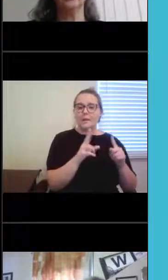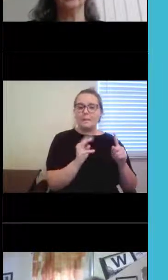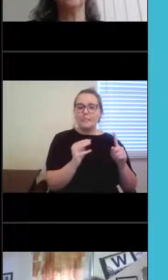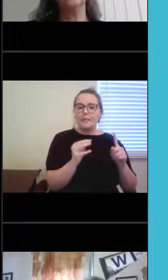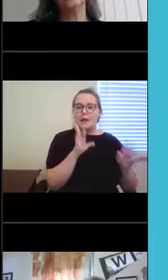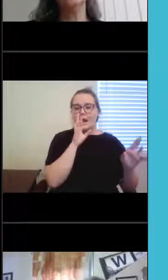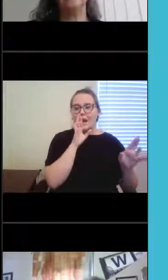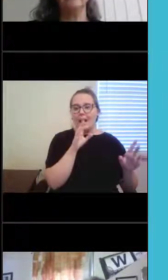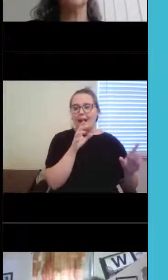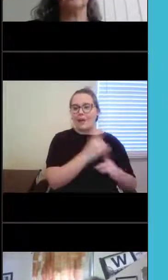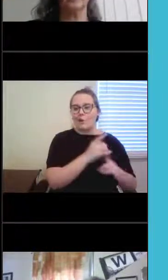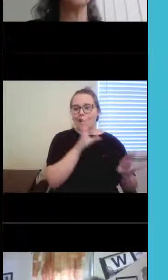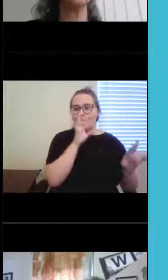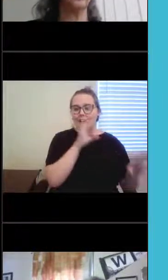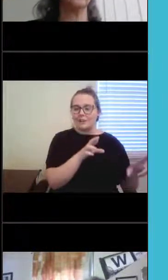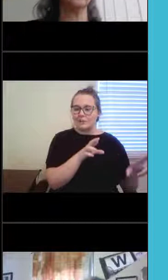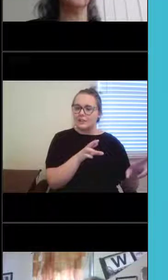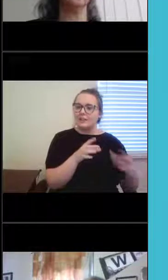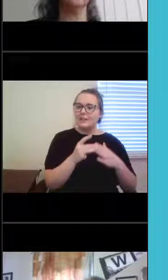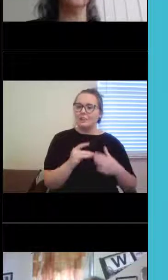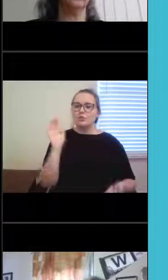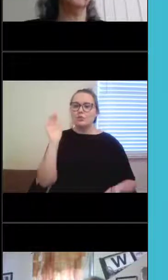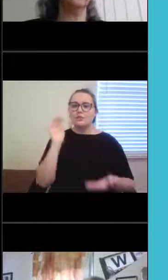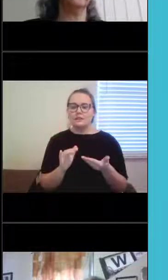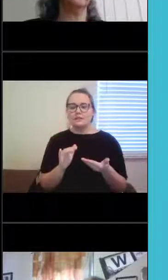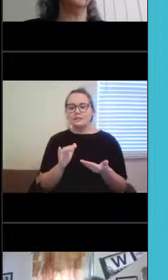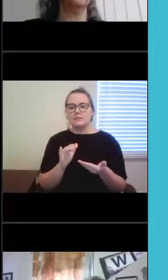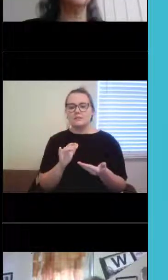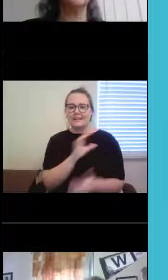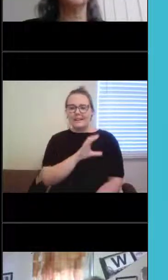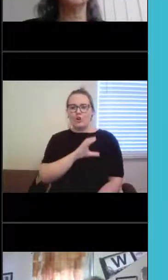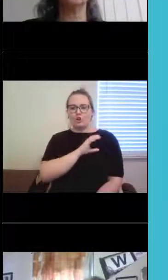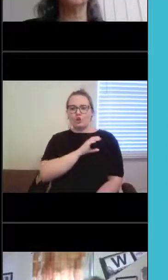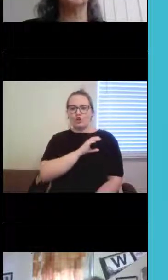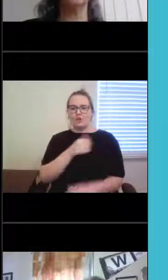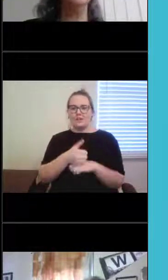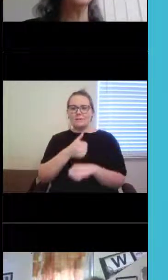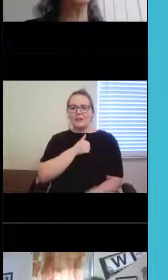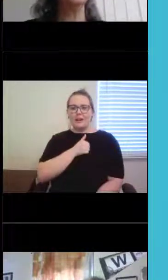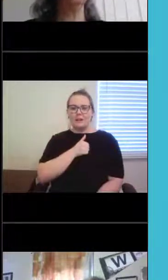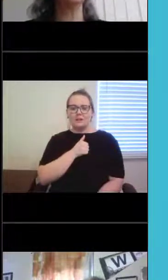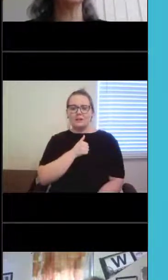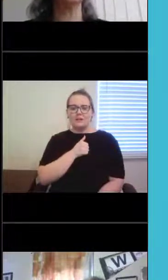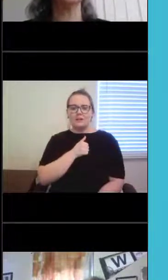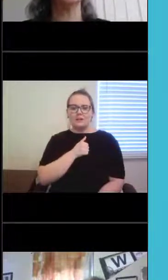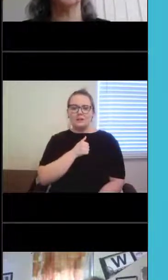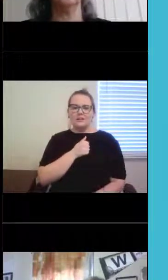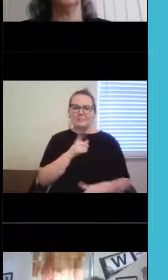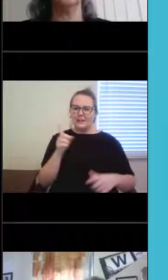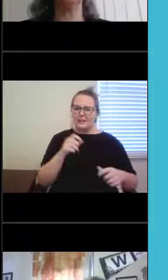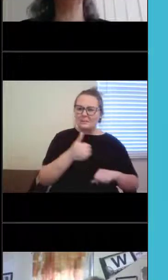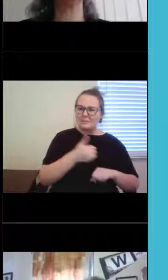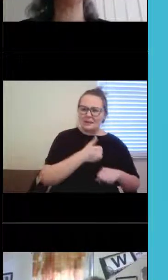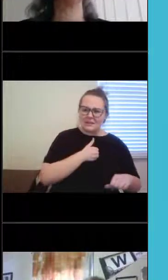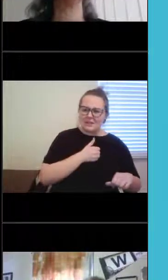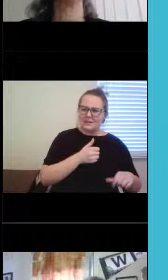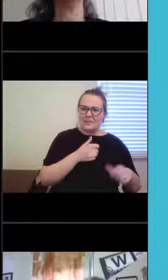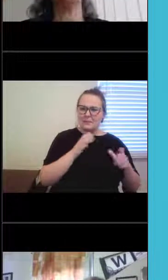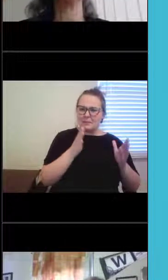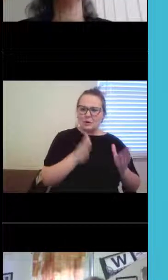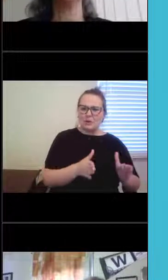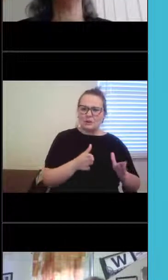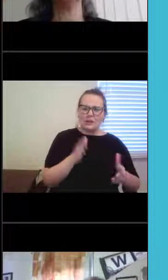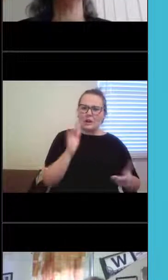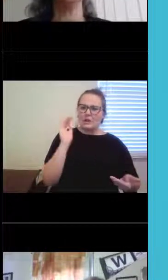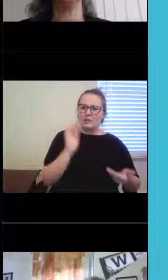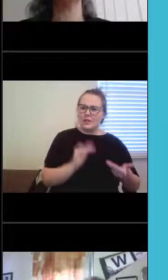alcohol reactions led to less characterological self-blame, sort of a good thing. What is that character of blame? It's blaming myself as a person, less blaming myself